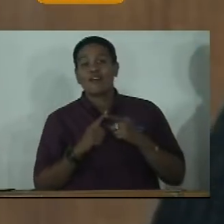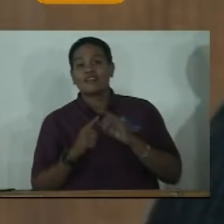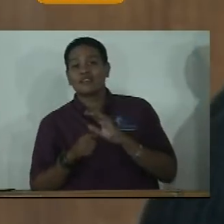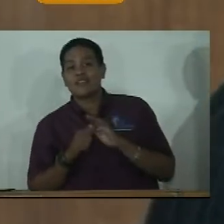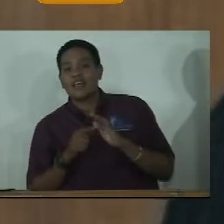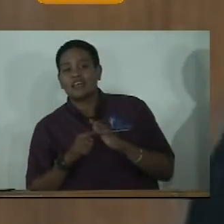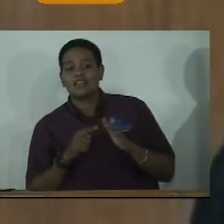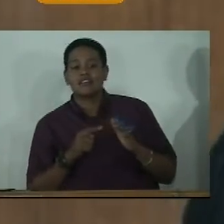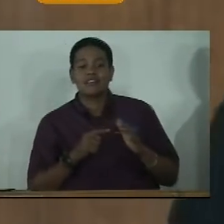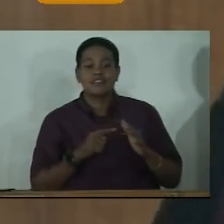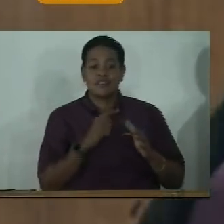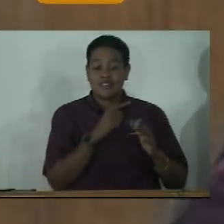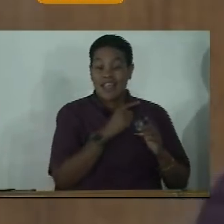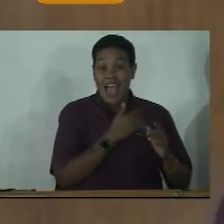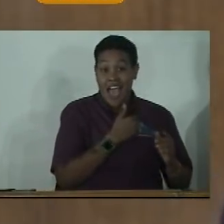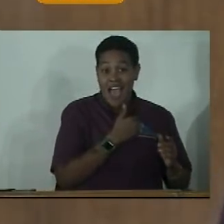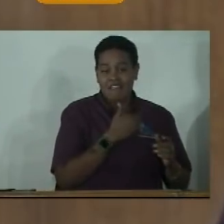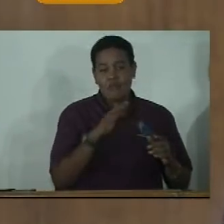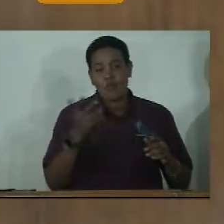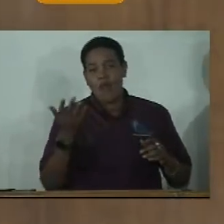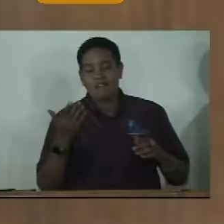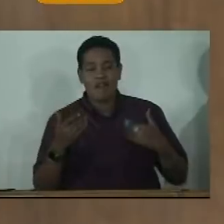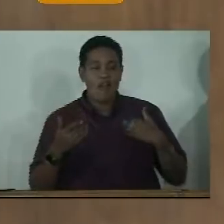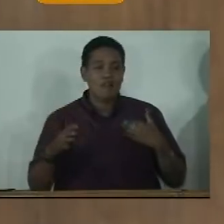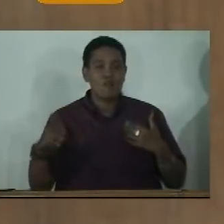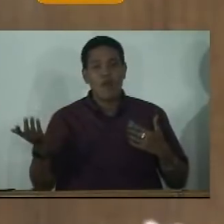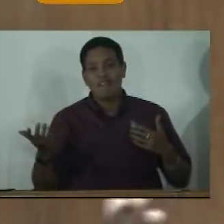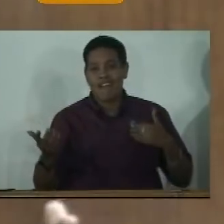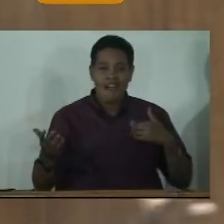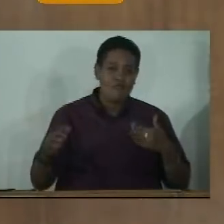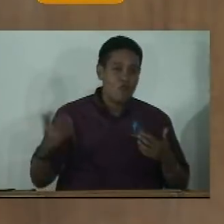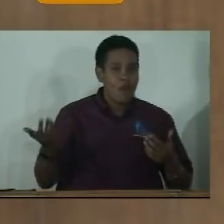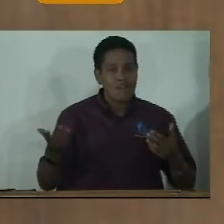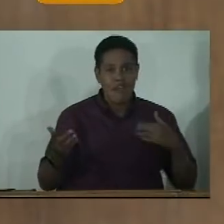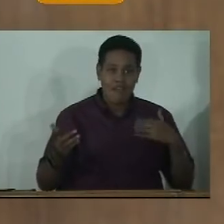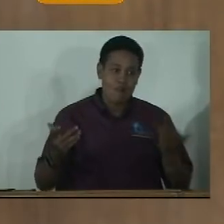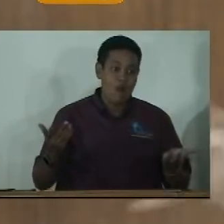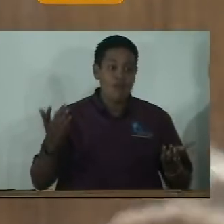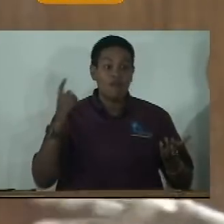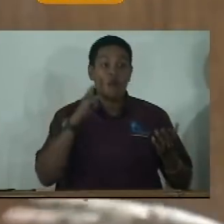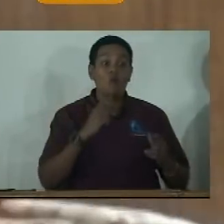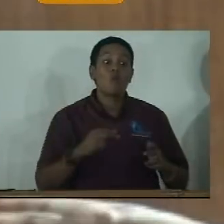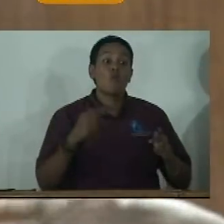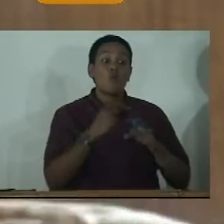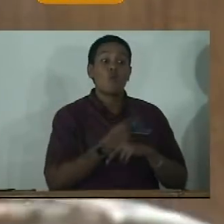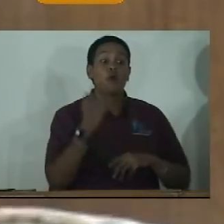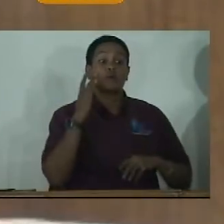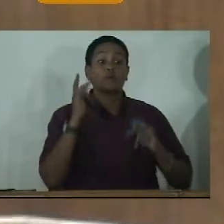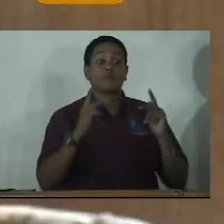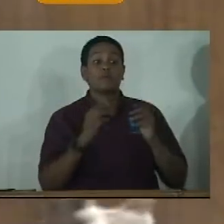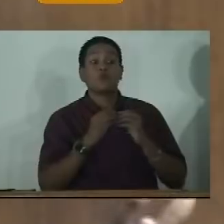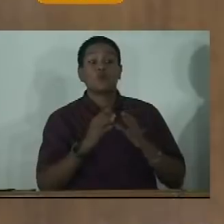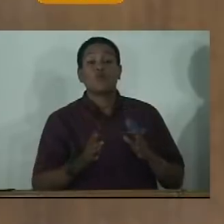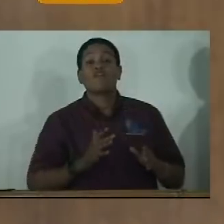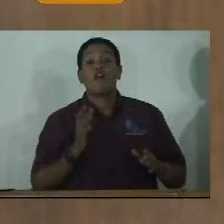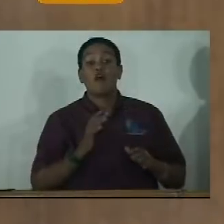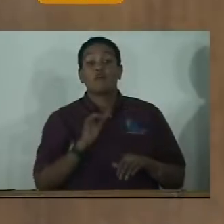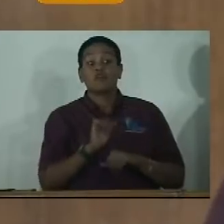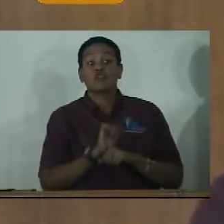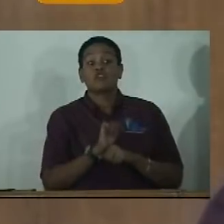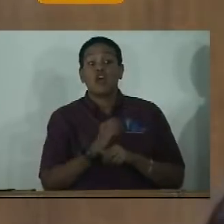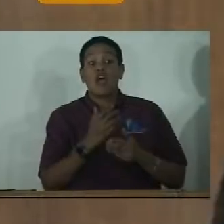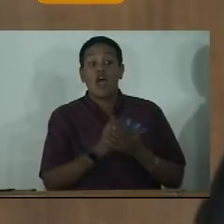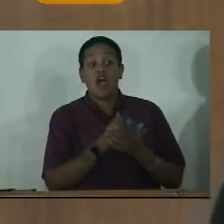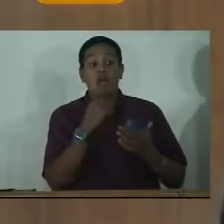and glut, and it is going to become worse as people lose formal job opportunities and start jumping